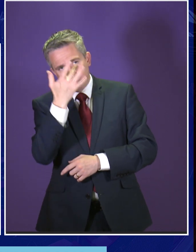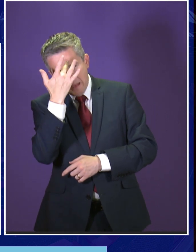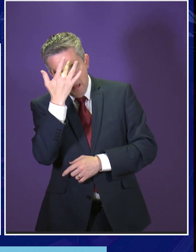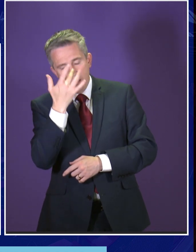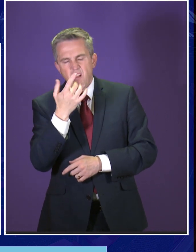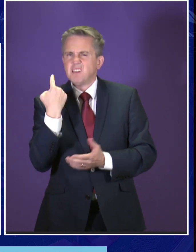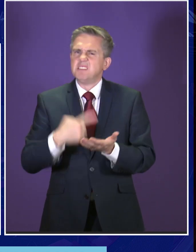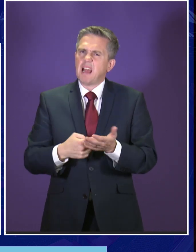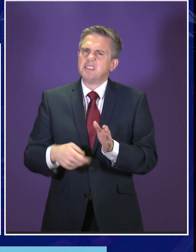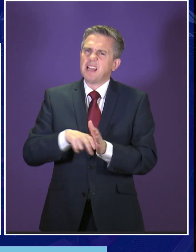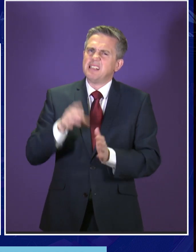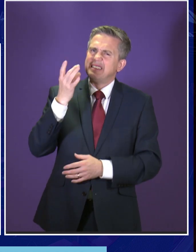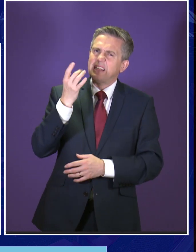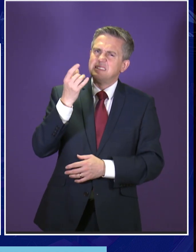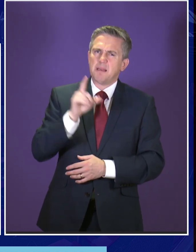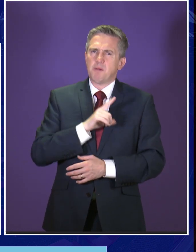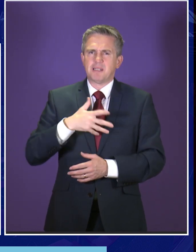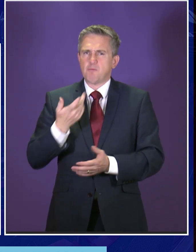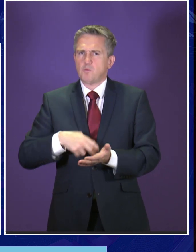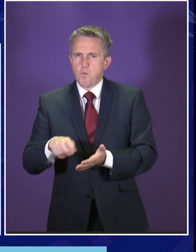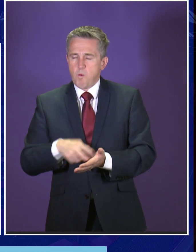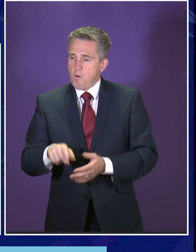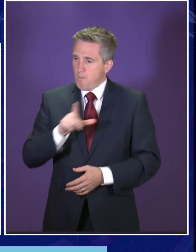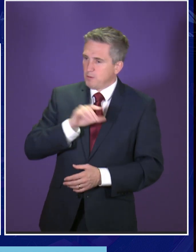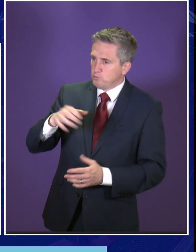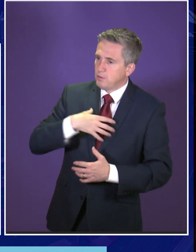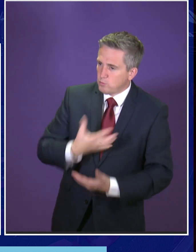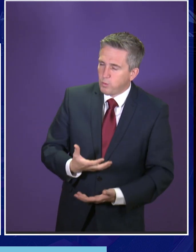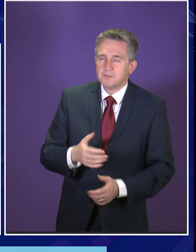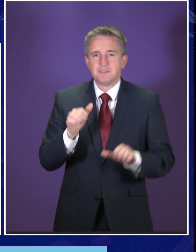to take a taxi for some reason. I didn't want to walk it. Because you were exhausted. Yeah.